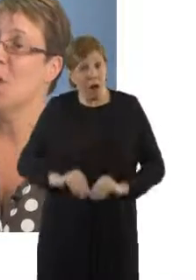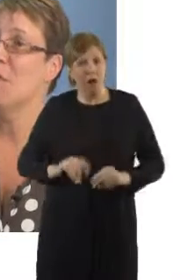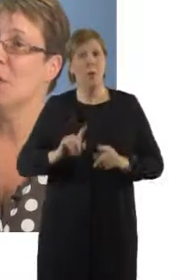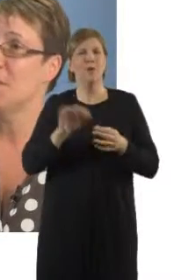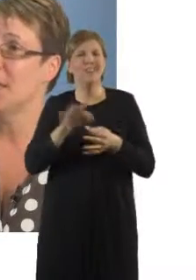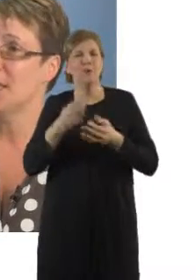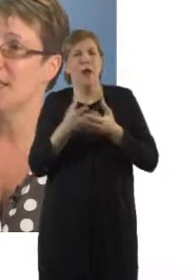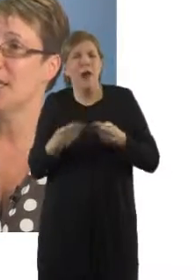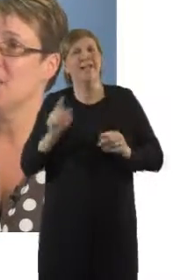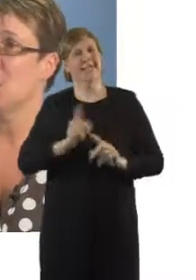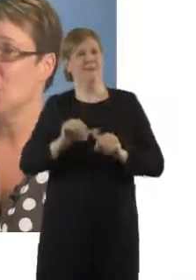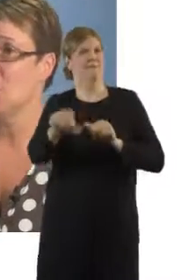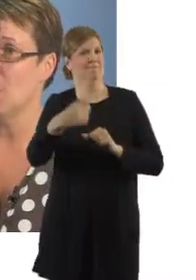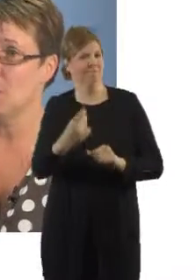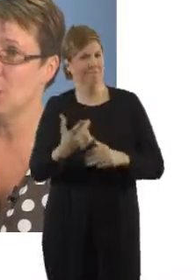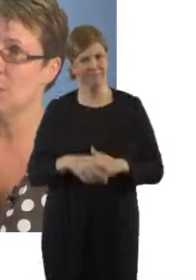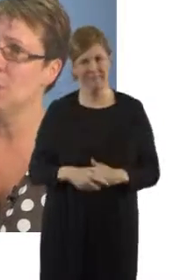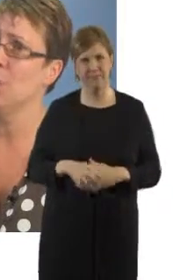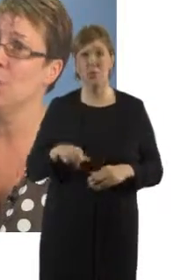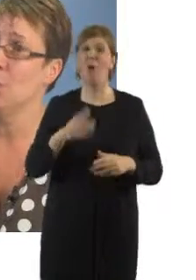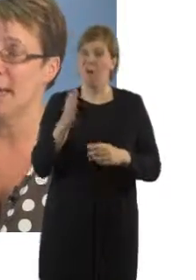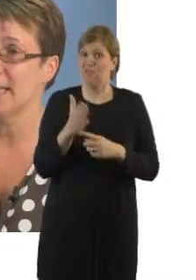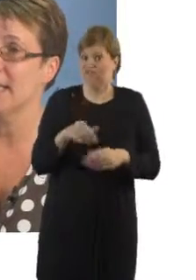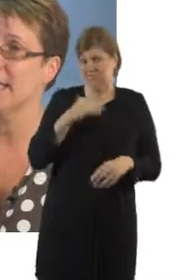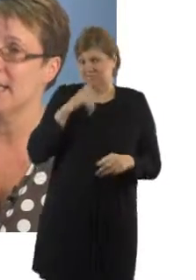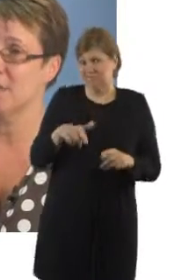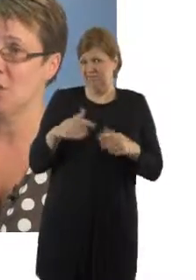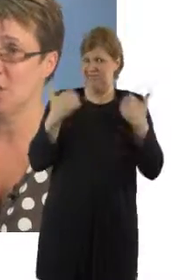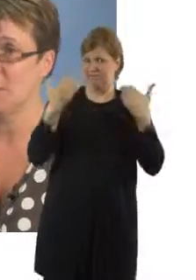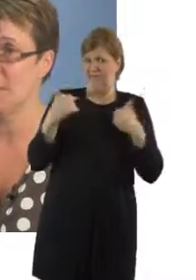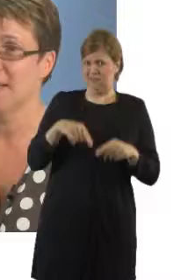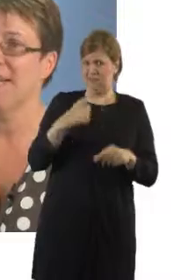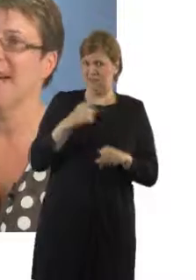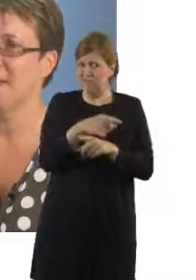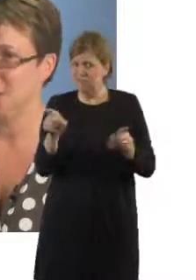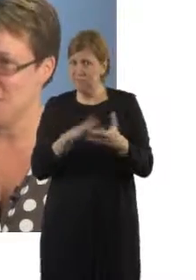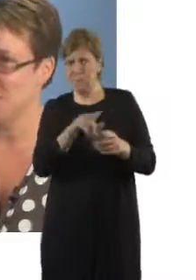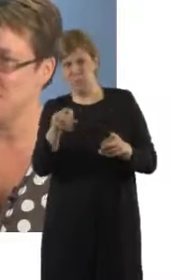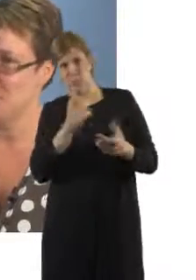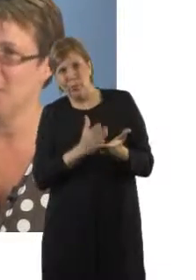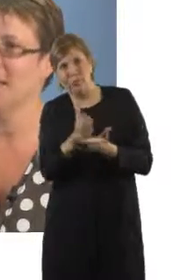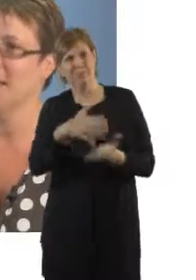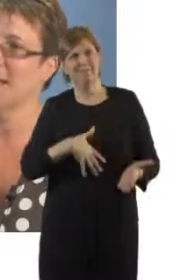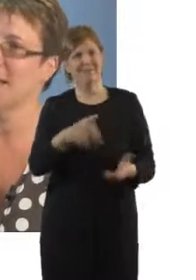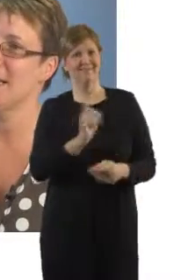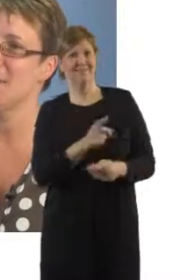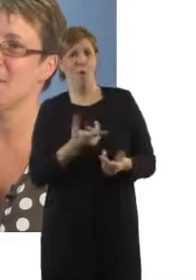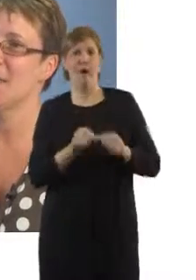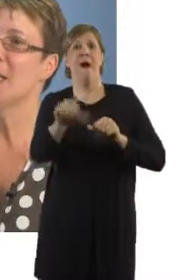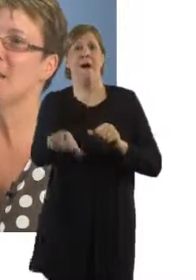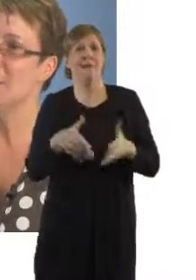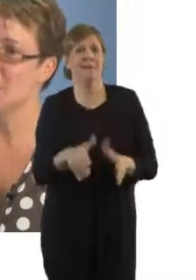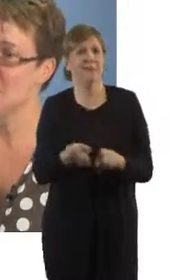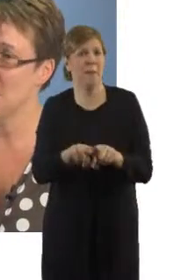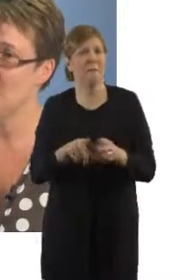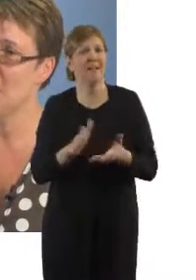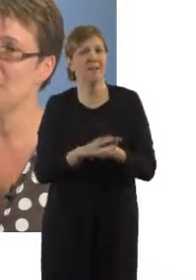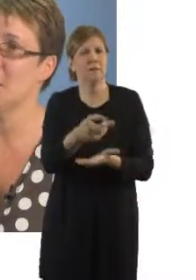is though one form of exercise that all new mums should do during pregnancy and after childbirth, and that's your pelvic floor exercises.